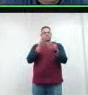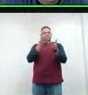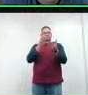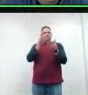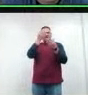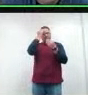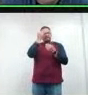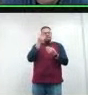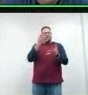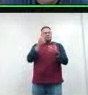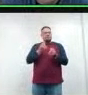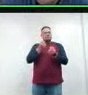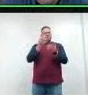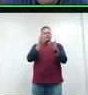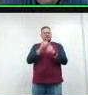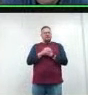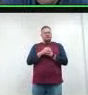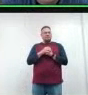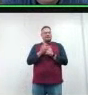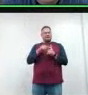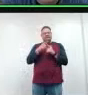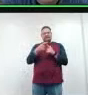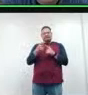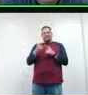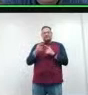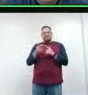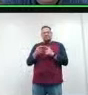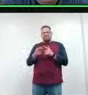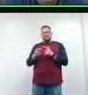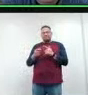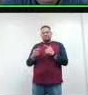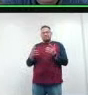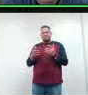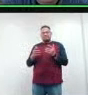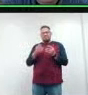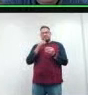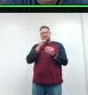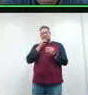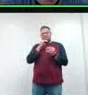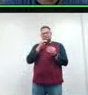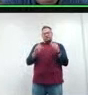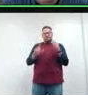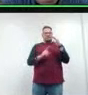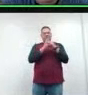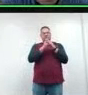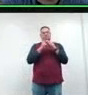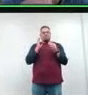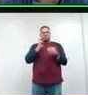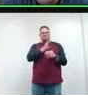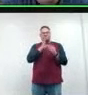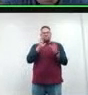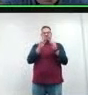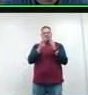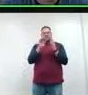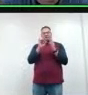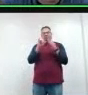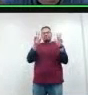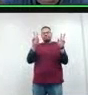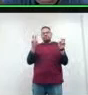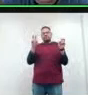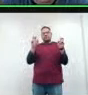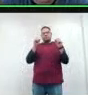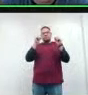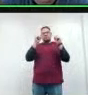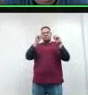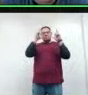being provided, then bringing it up in a board meeting is the surprise. I like